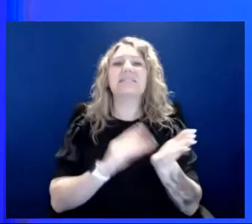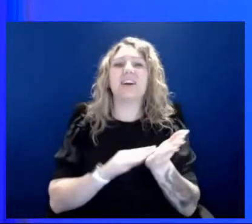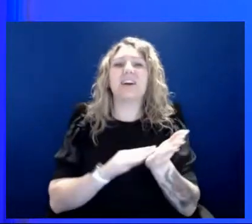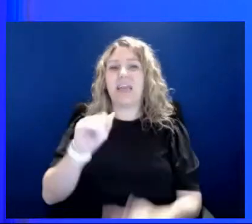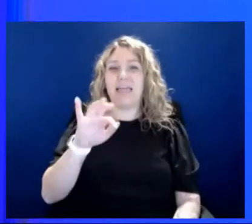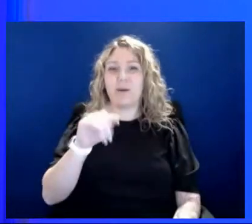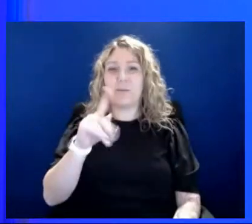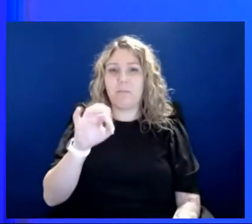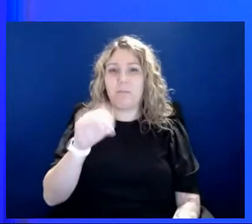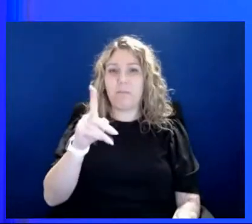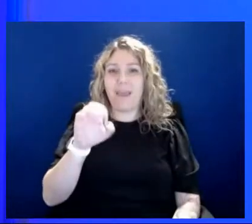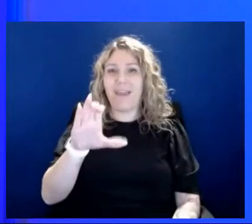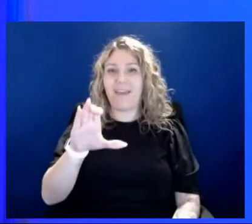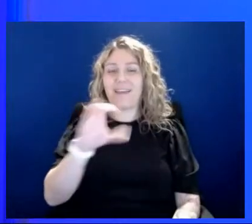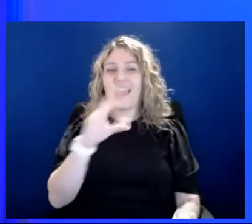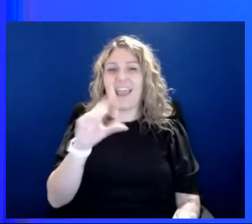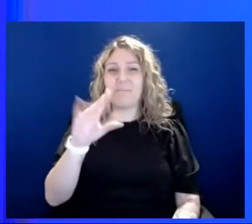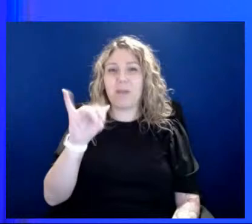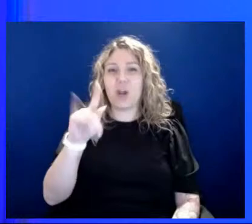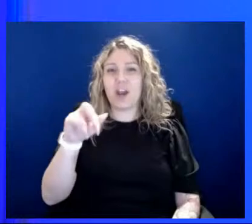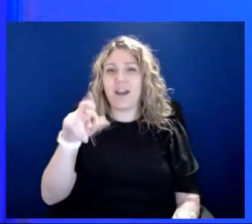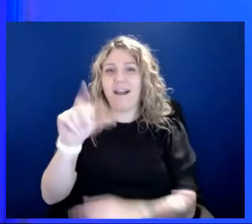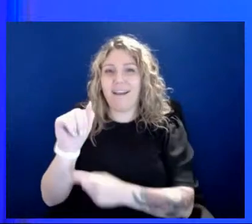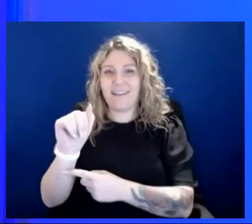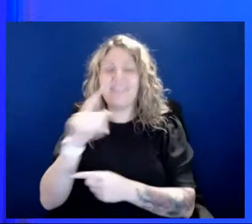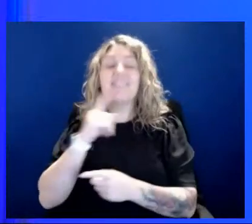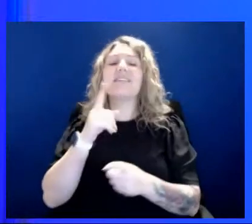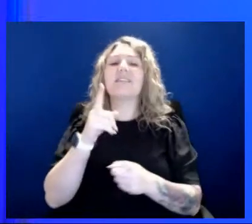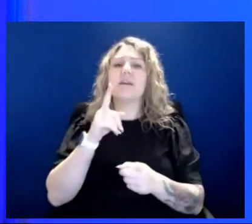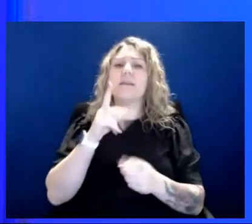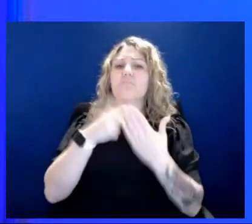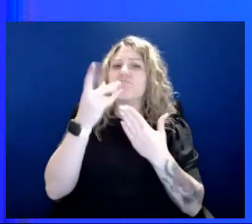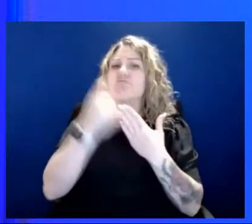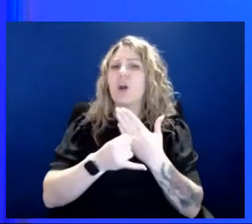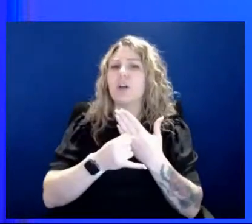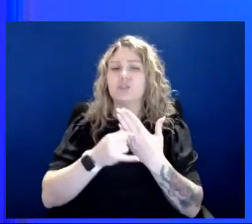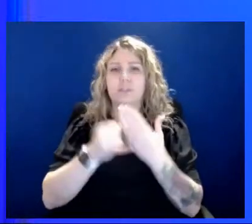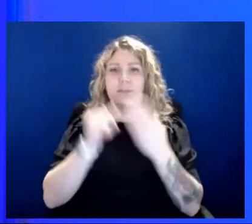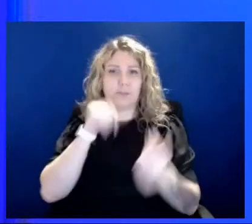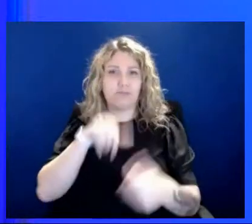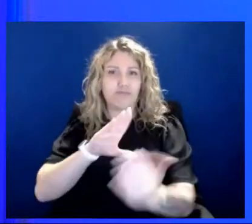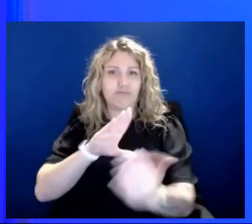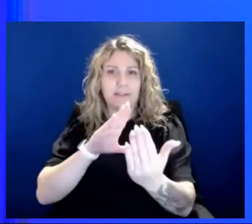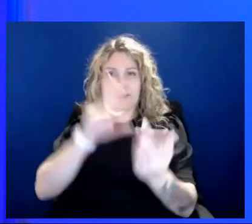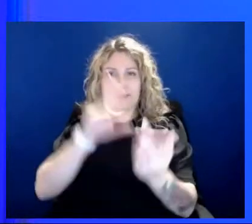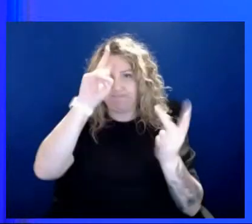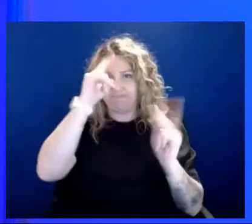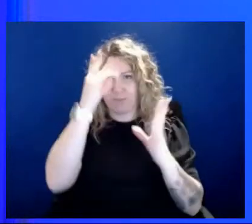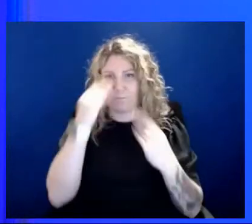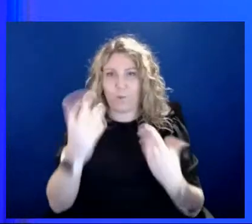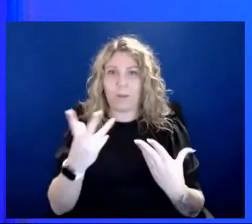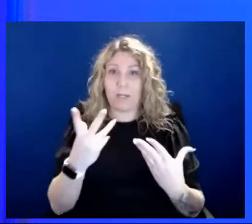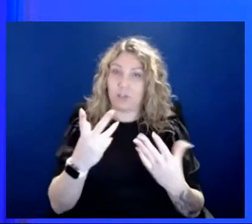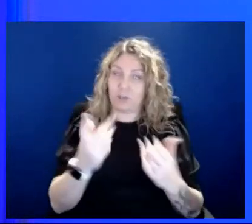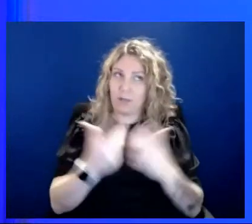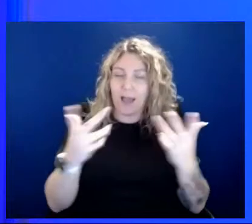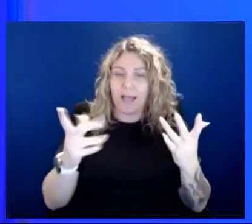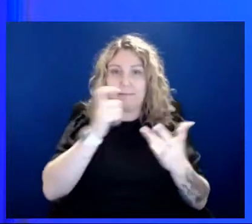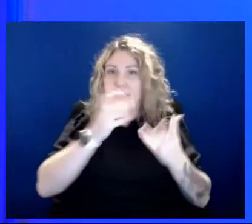did too, that their project really also addressed misinformation. And we've got a long ways to go with that. We know that is not over,